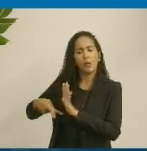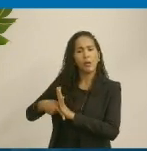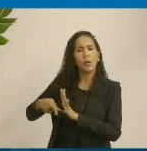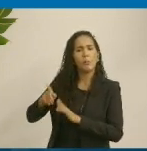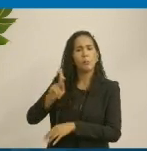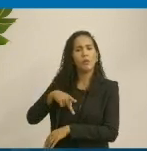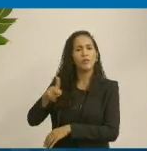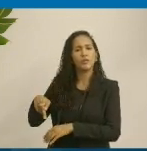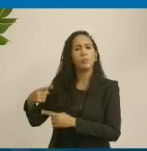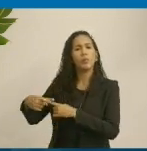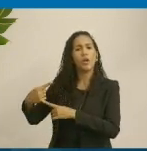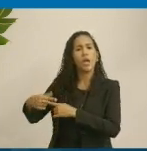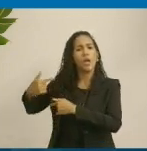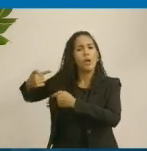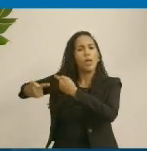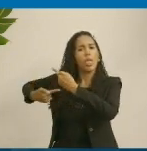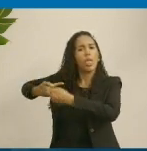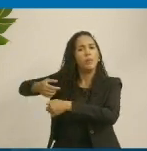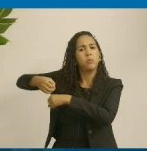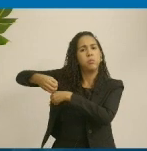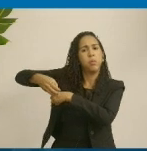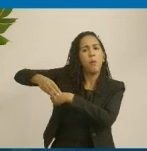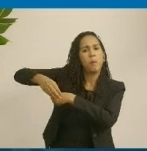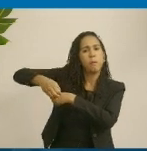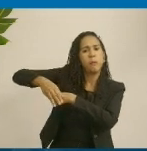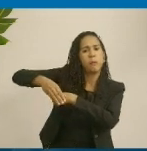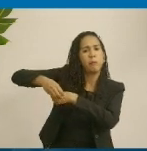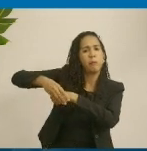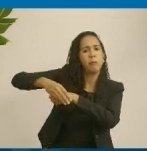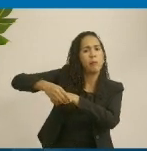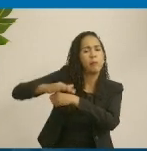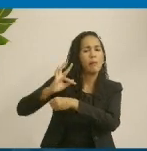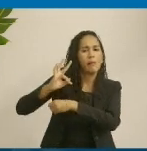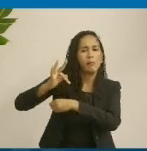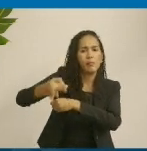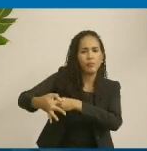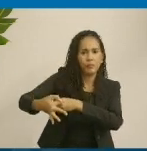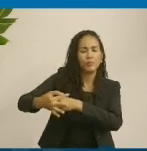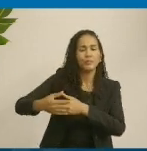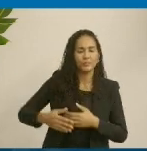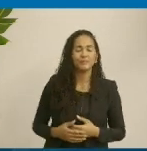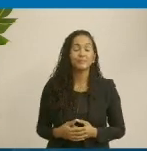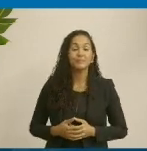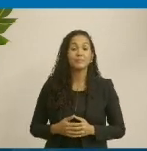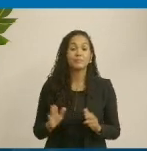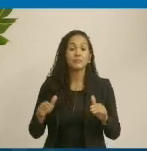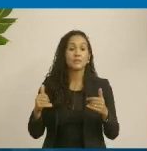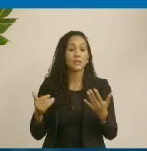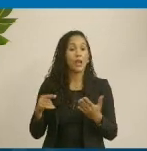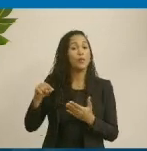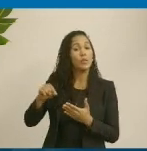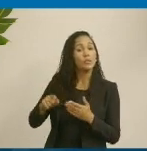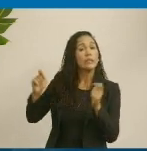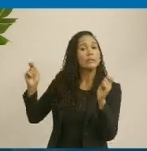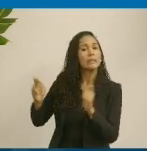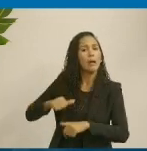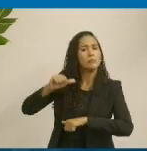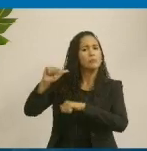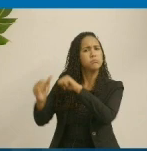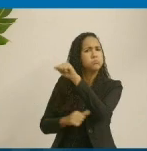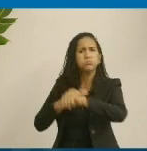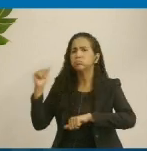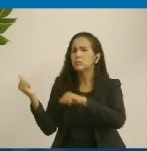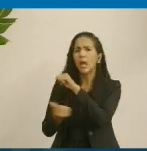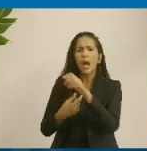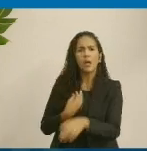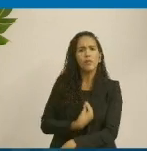effectively to the next generations to come. And this will truly change and transform millions of lives, but it will hopefully